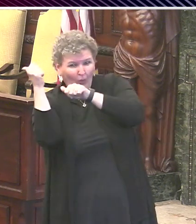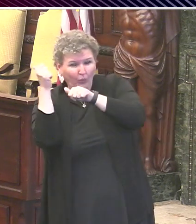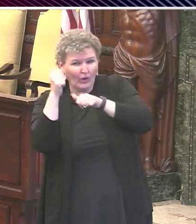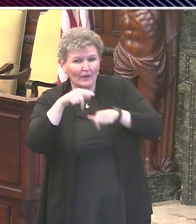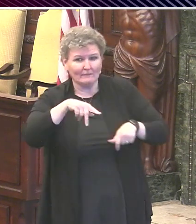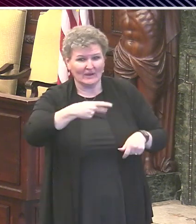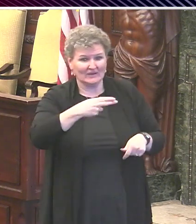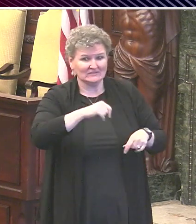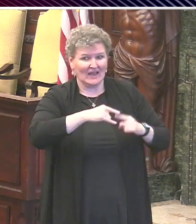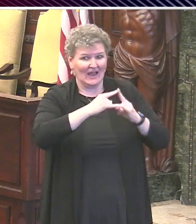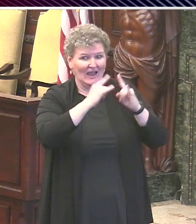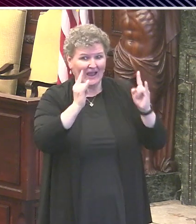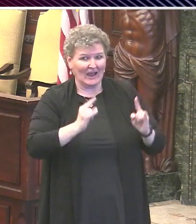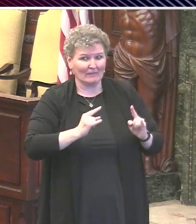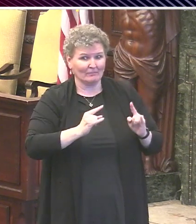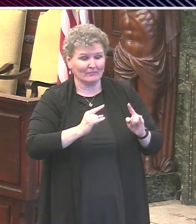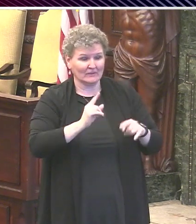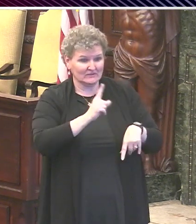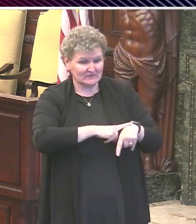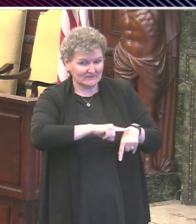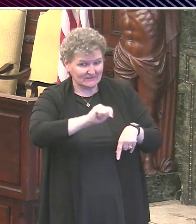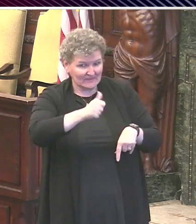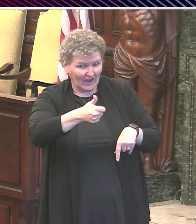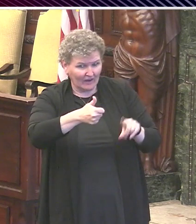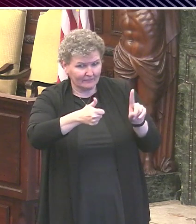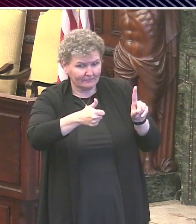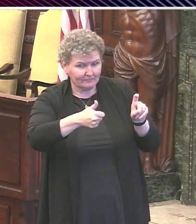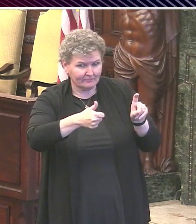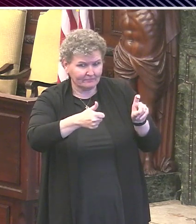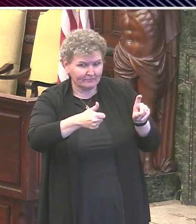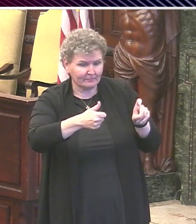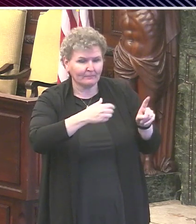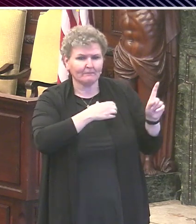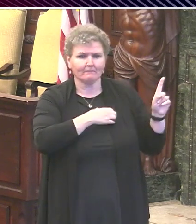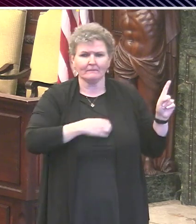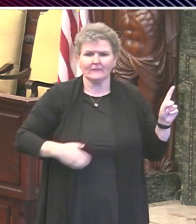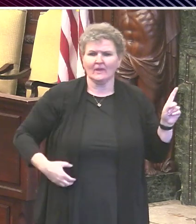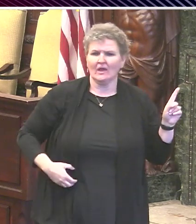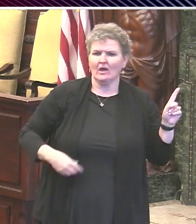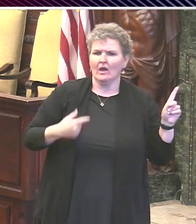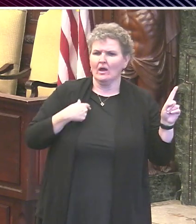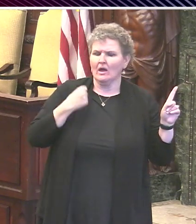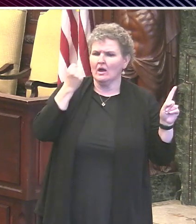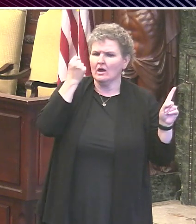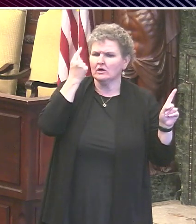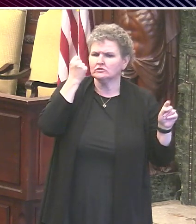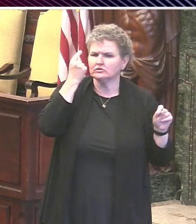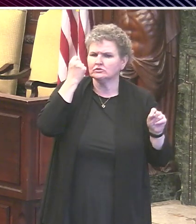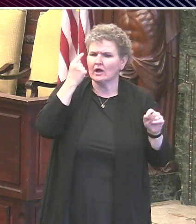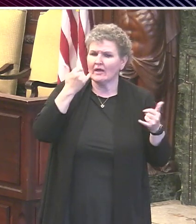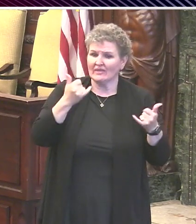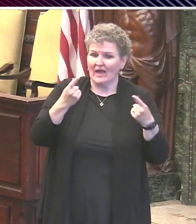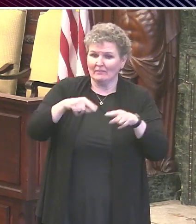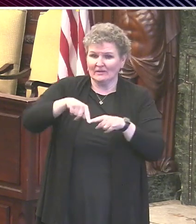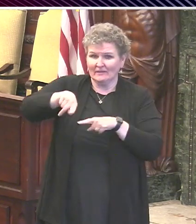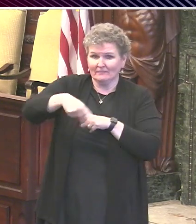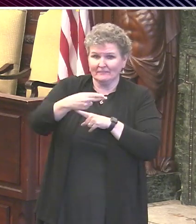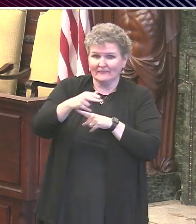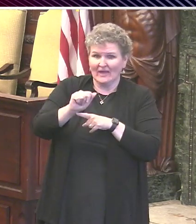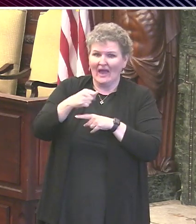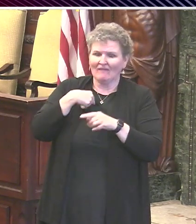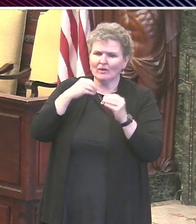encampment tomorrow at 10 a.m.? It's my understanding that that's not happening unless PHA has some additional information I'm not aware